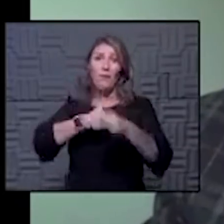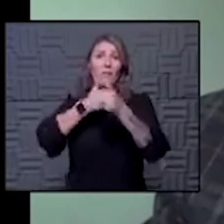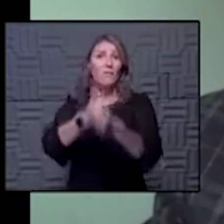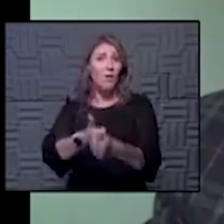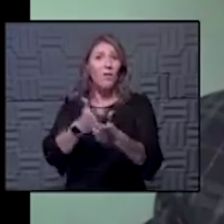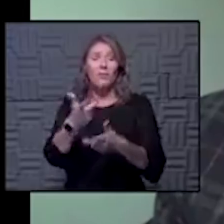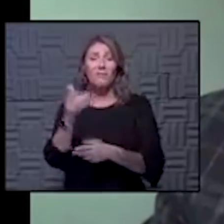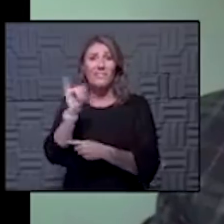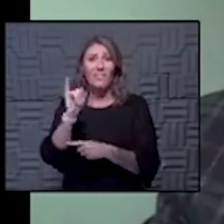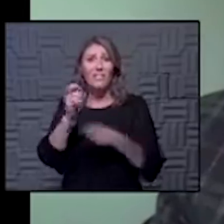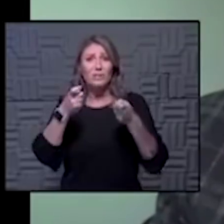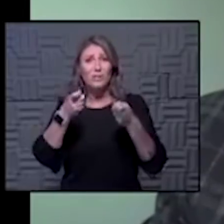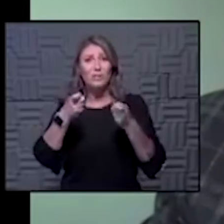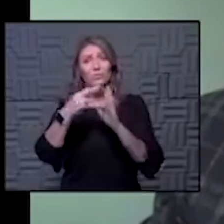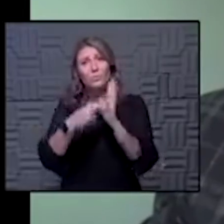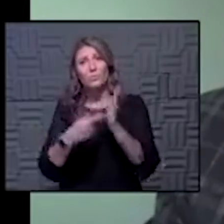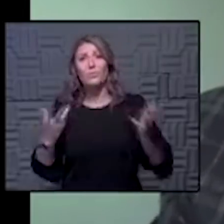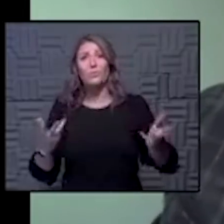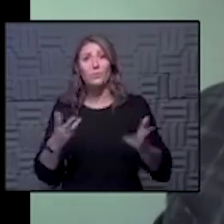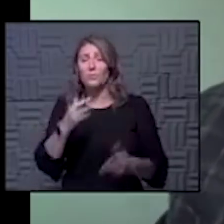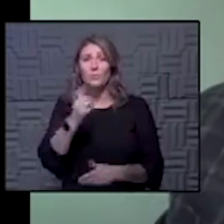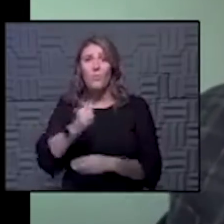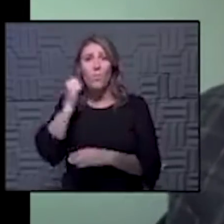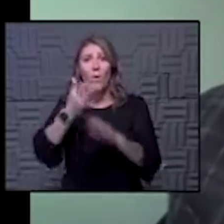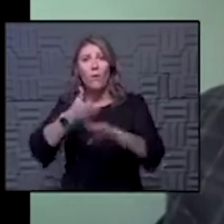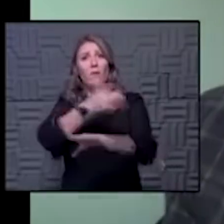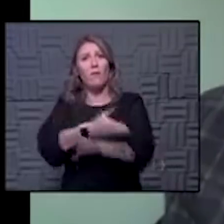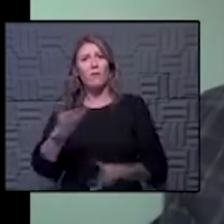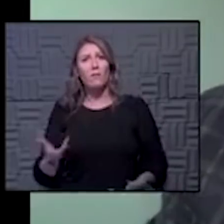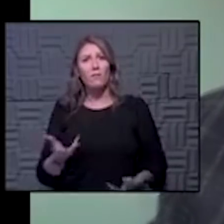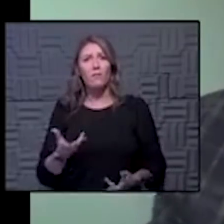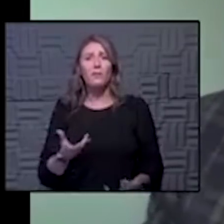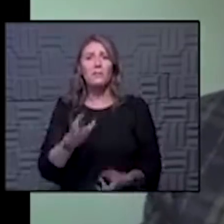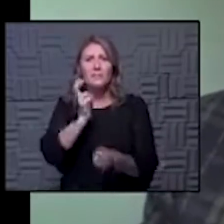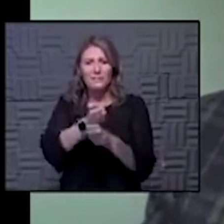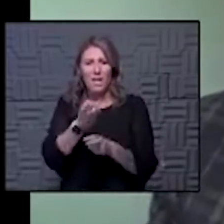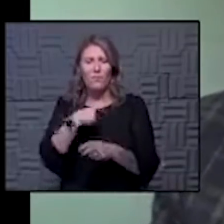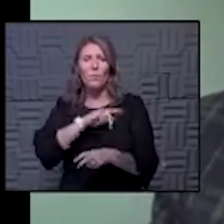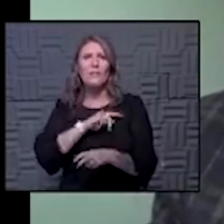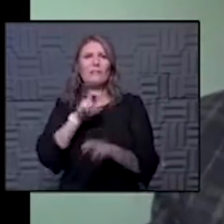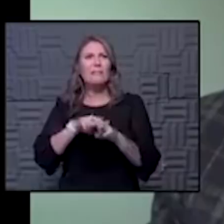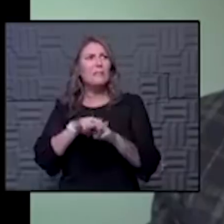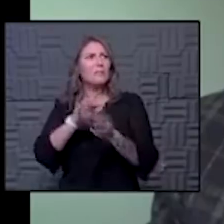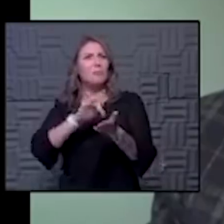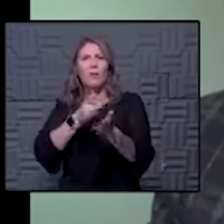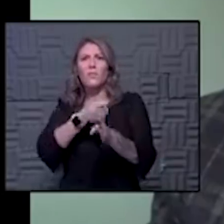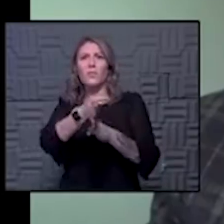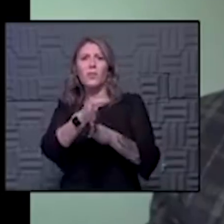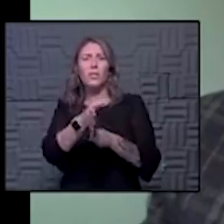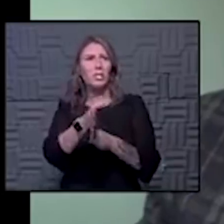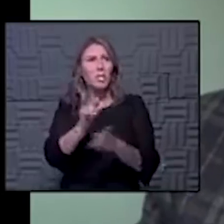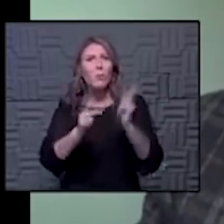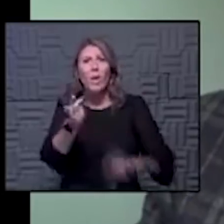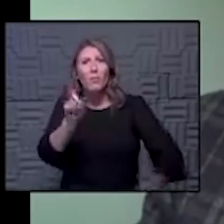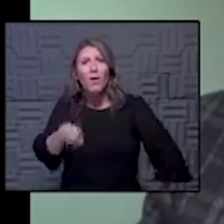going to get better. And I think, it's hard. You sit here in the medical profession and you think, come on, folks, you got to get this. But people are really